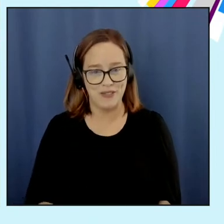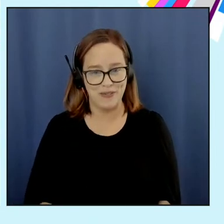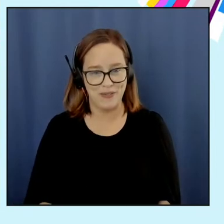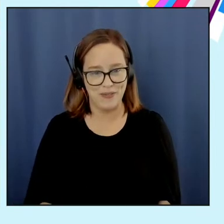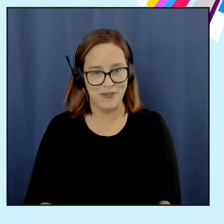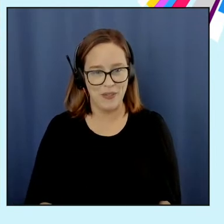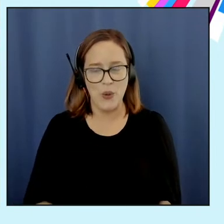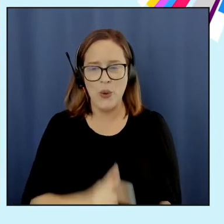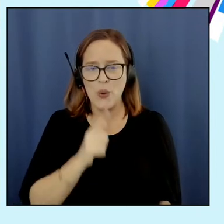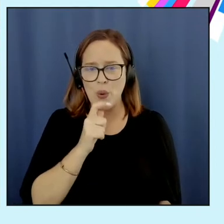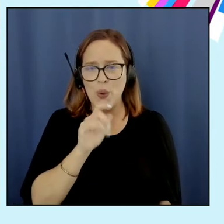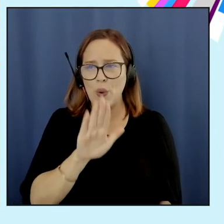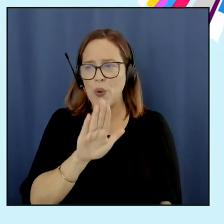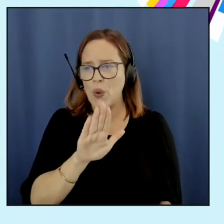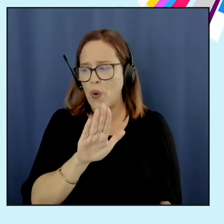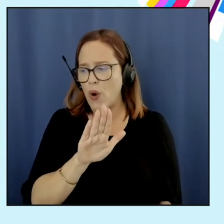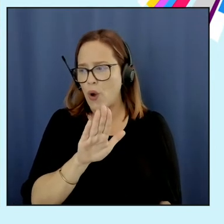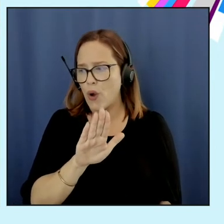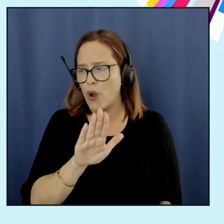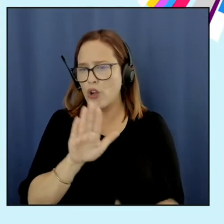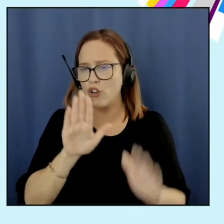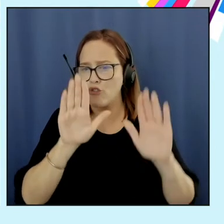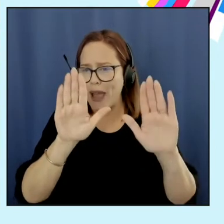greatest inspiration growing up?